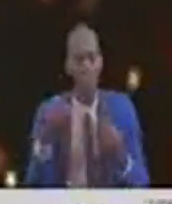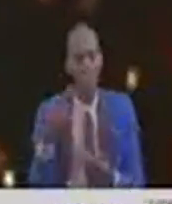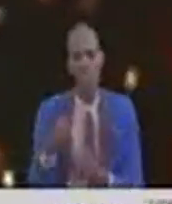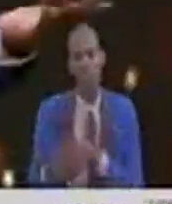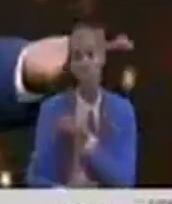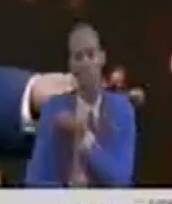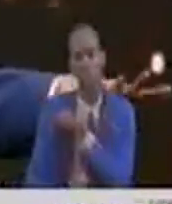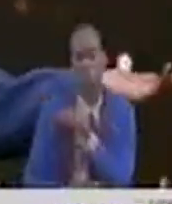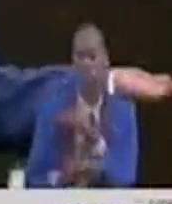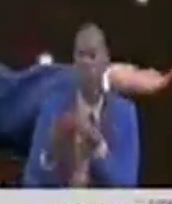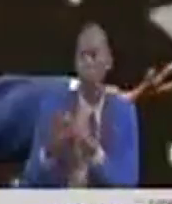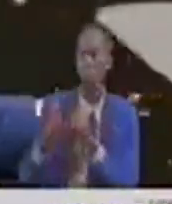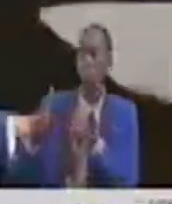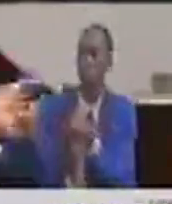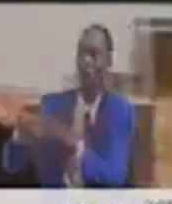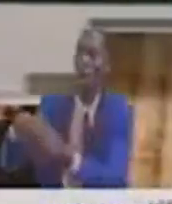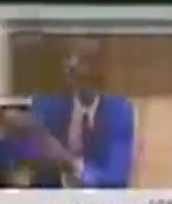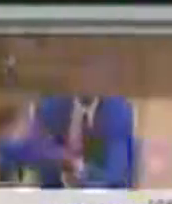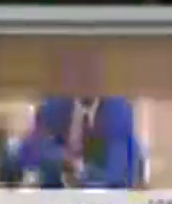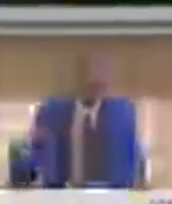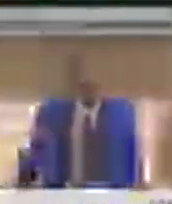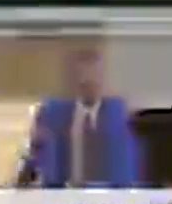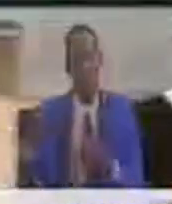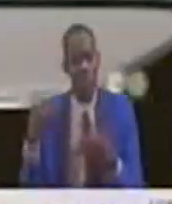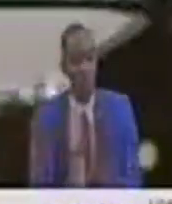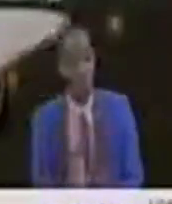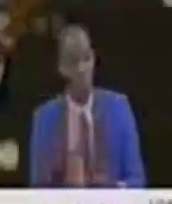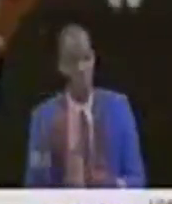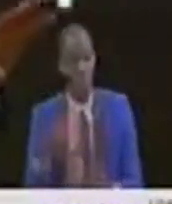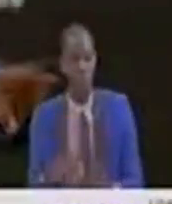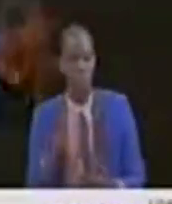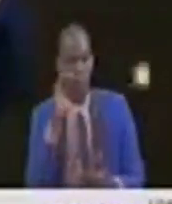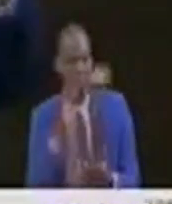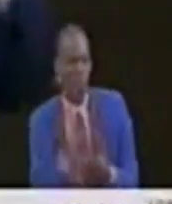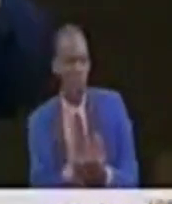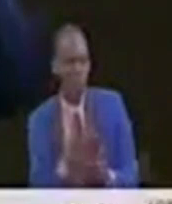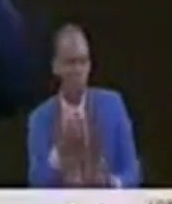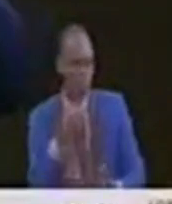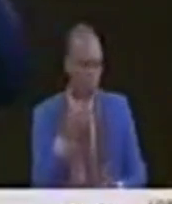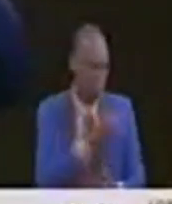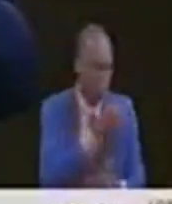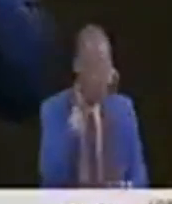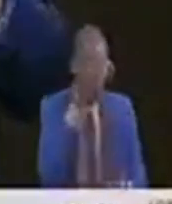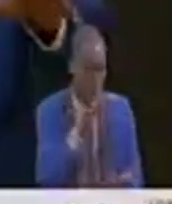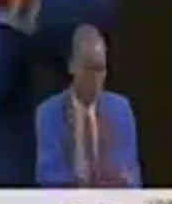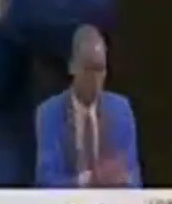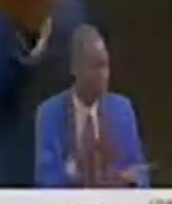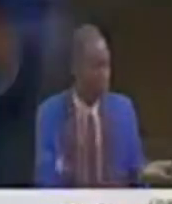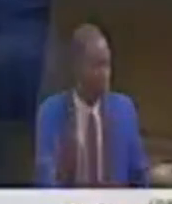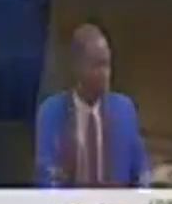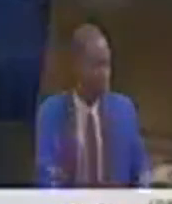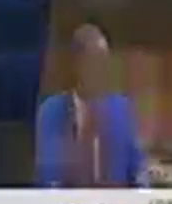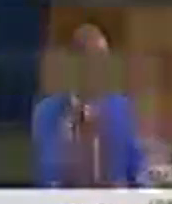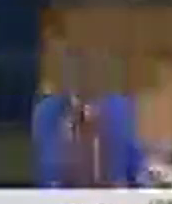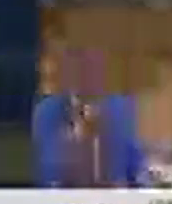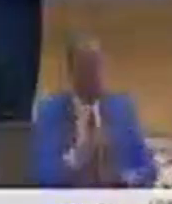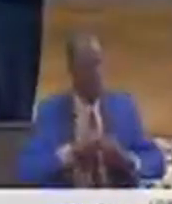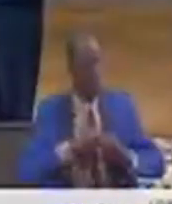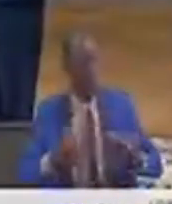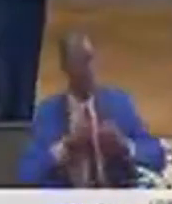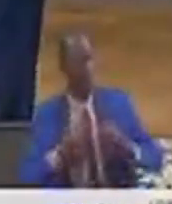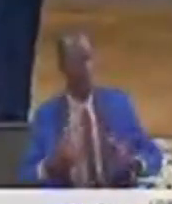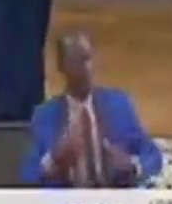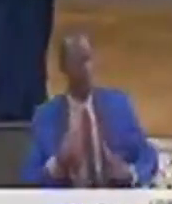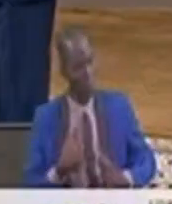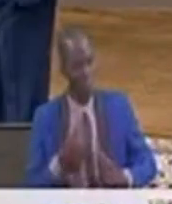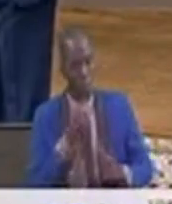woman comes to say, my husband, look at what I did. We're going to tell the pastor. But you are the one that